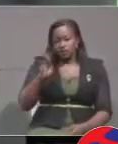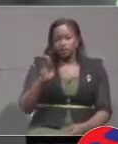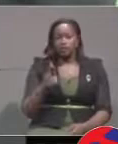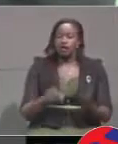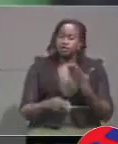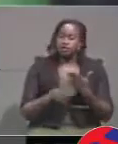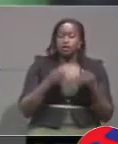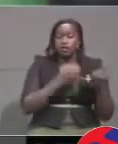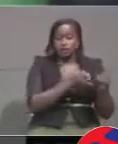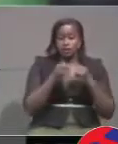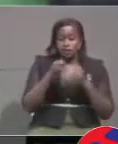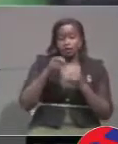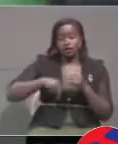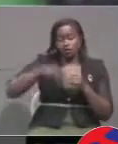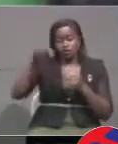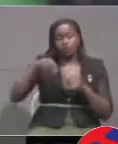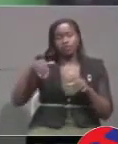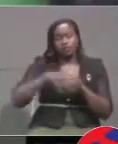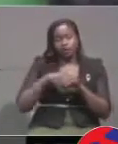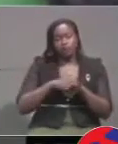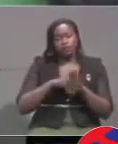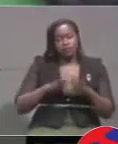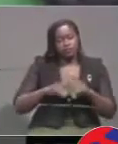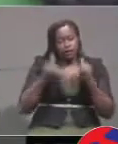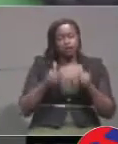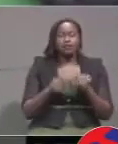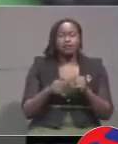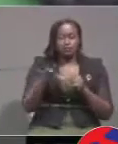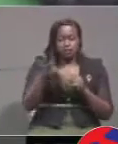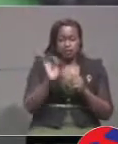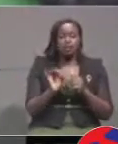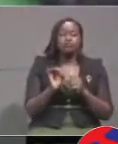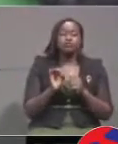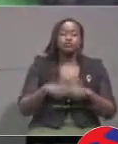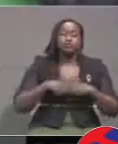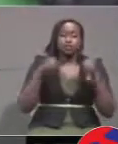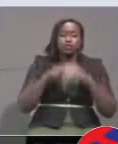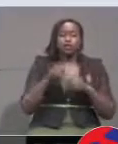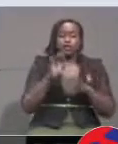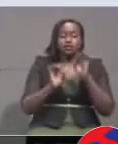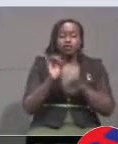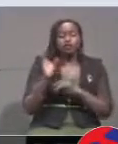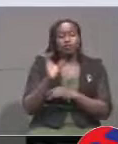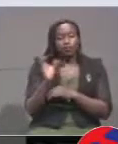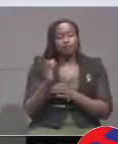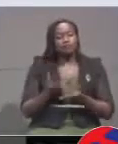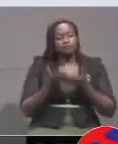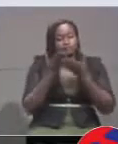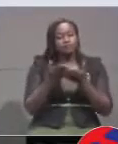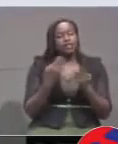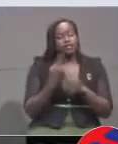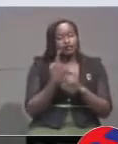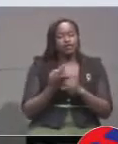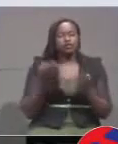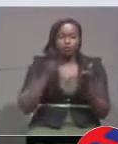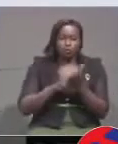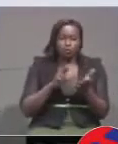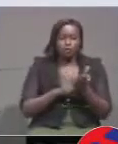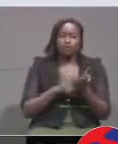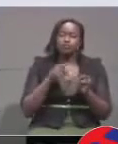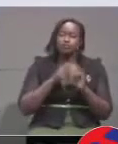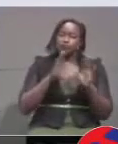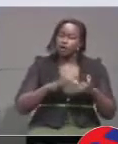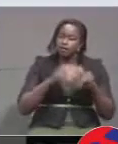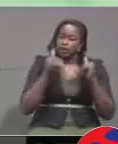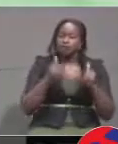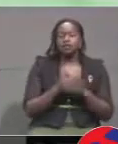go? So you say that these people should be brought mo public. Exactly. Because Baba trying in